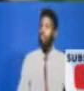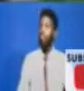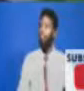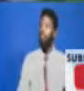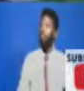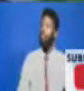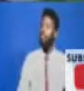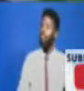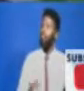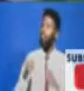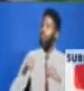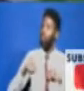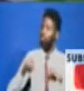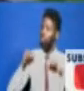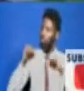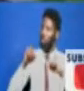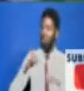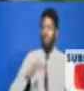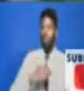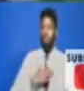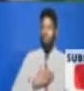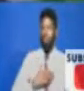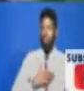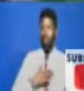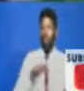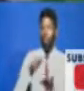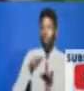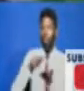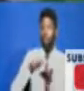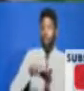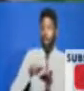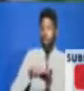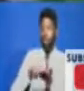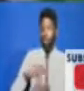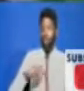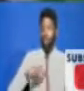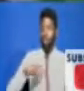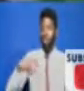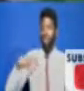Mr. Chairman, my financial net worth, which includes